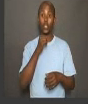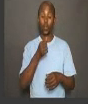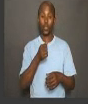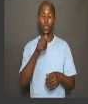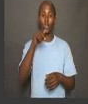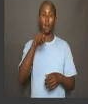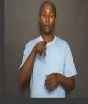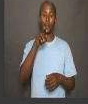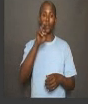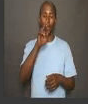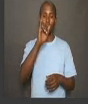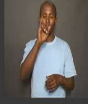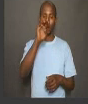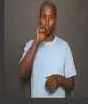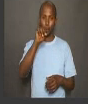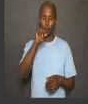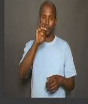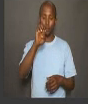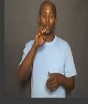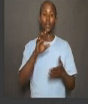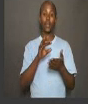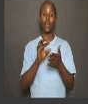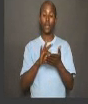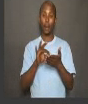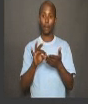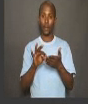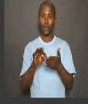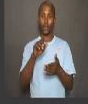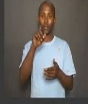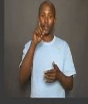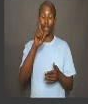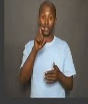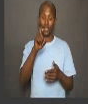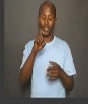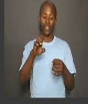prime number, then x is an even number.